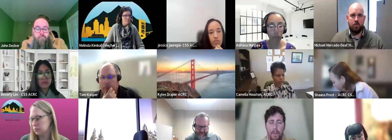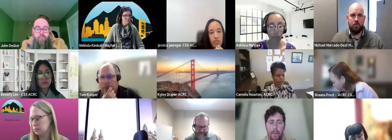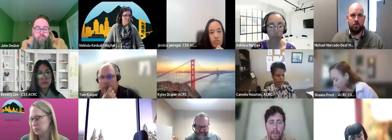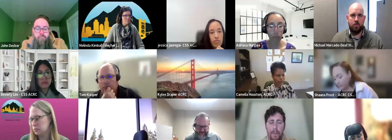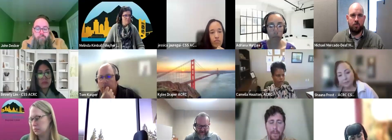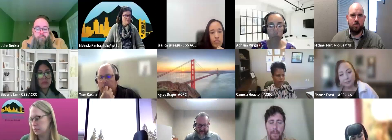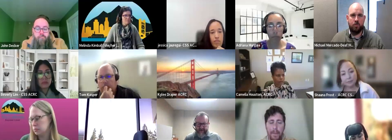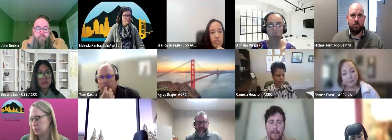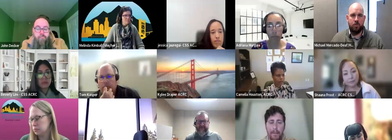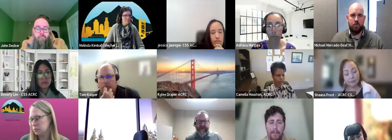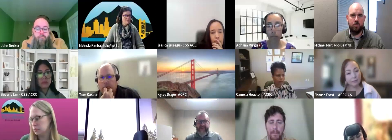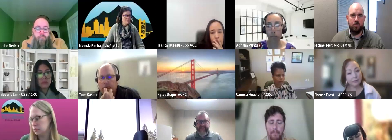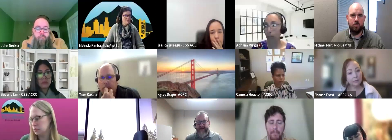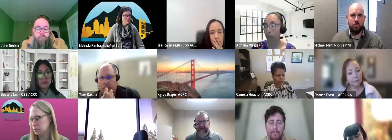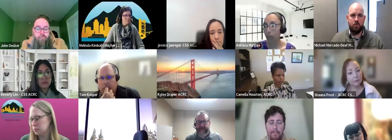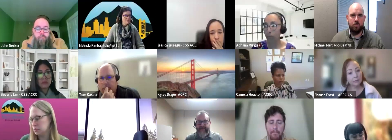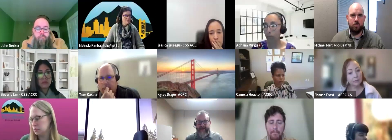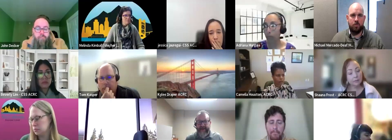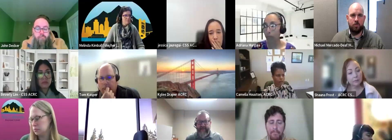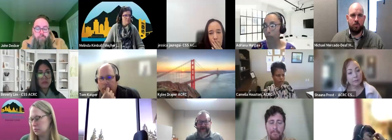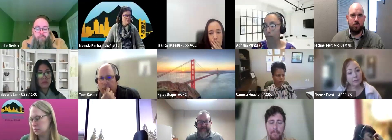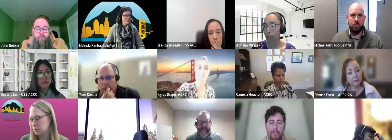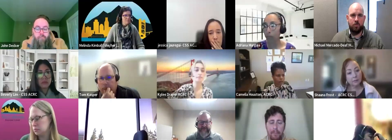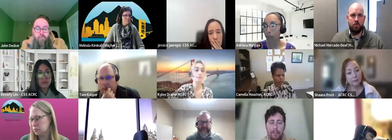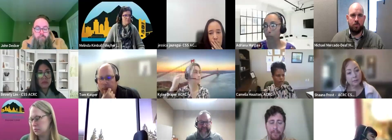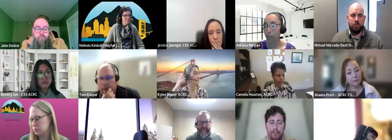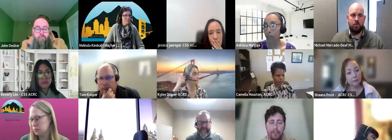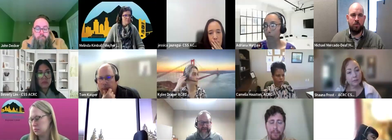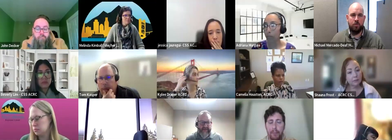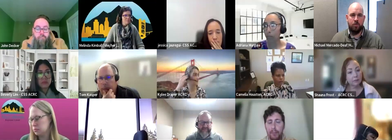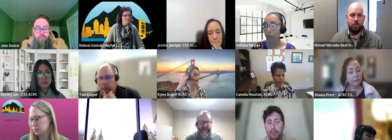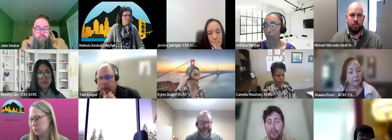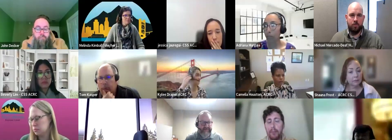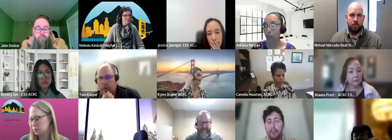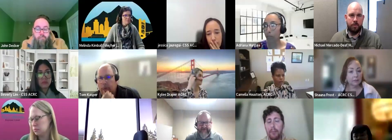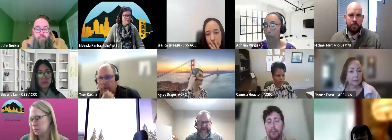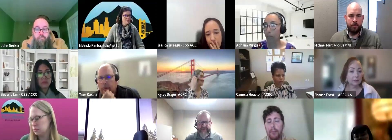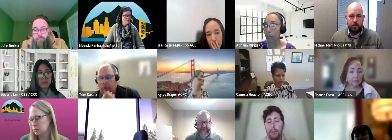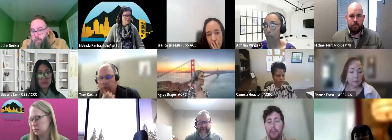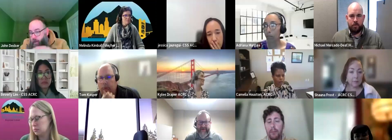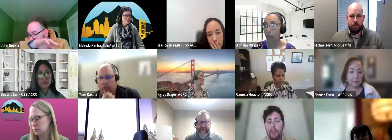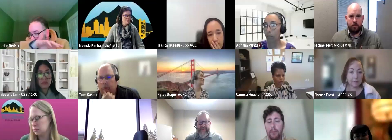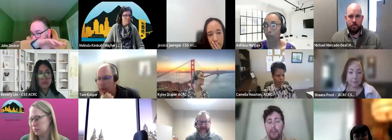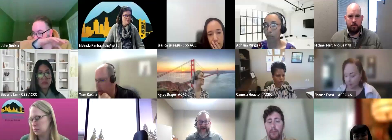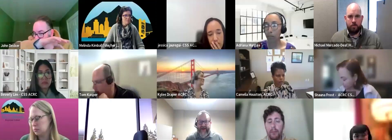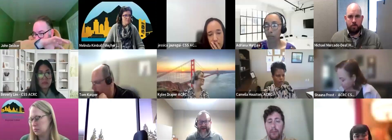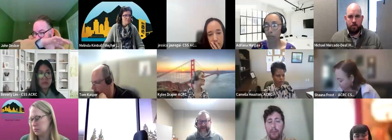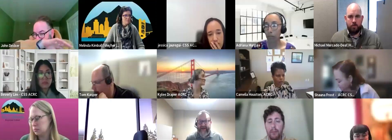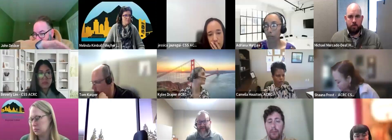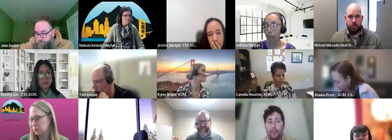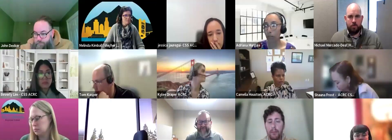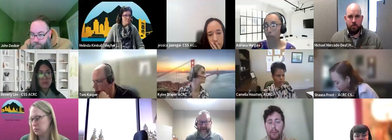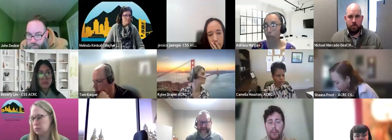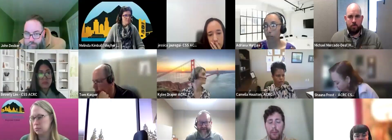there is congruency with what is in the IPP and what is actually being presented as far as services rendered